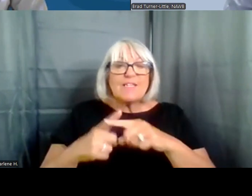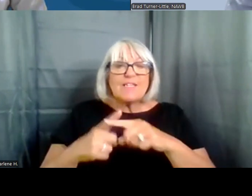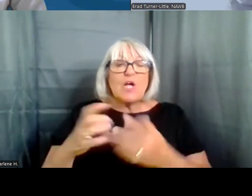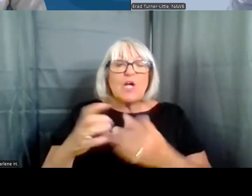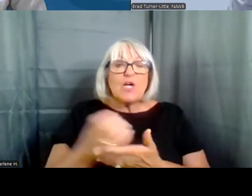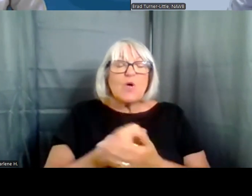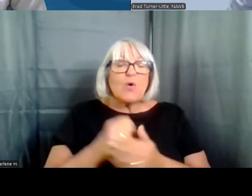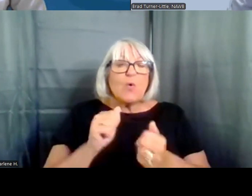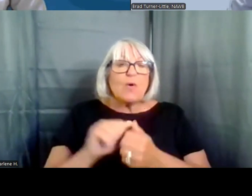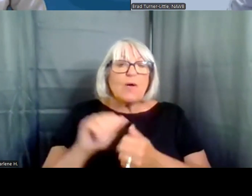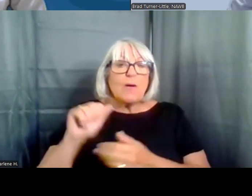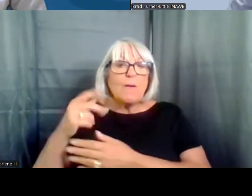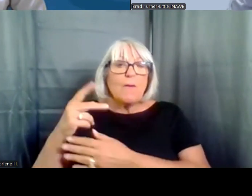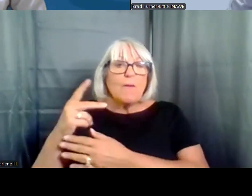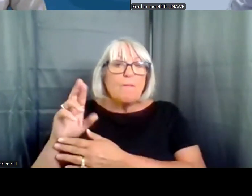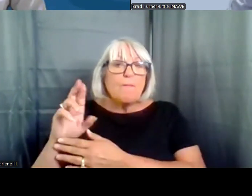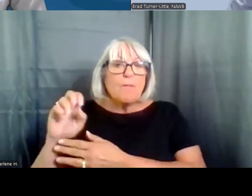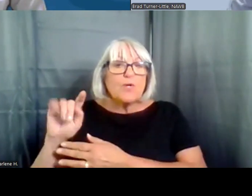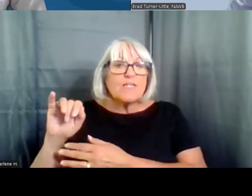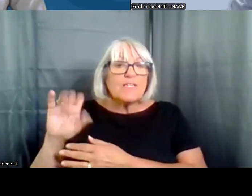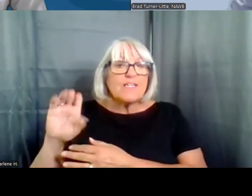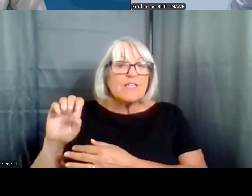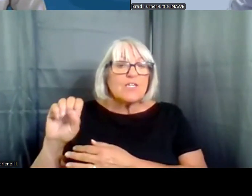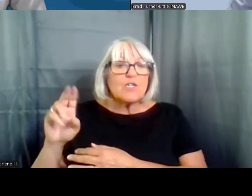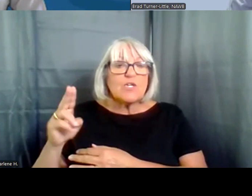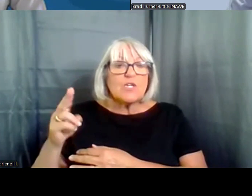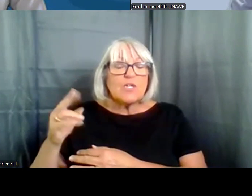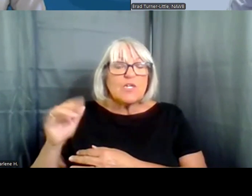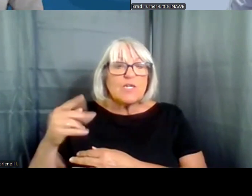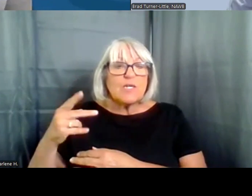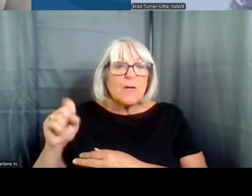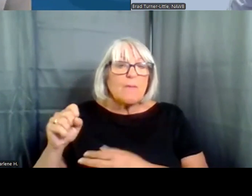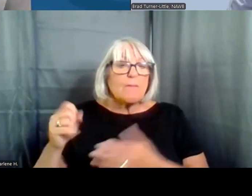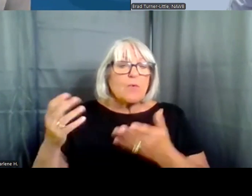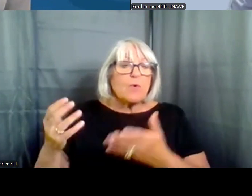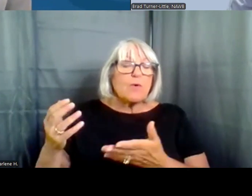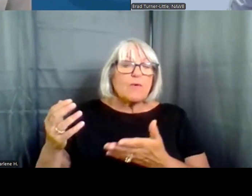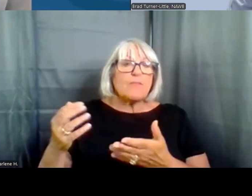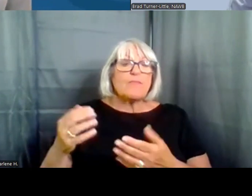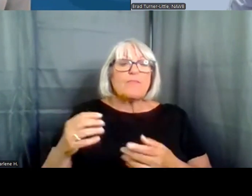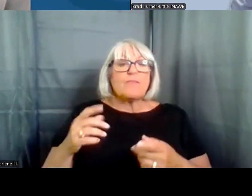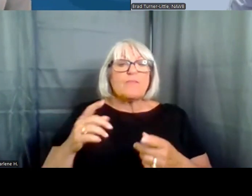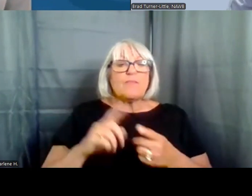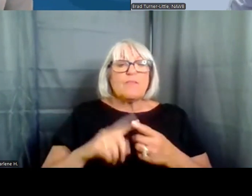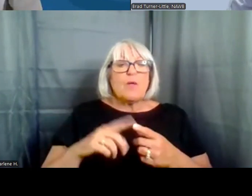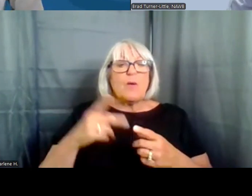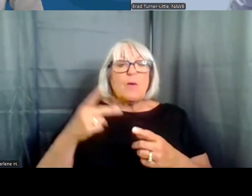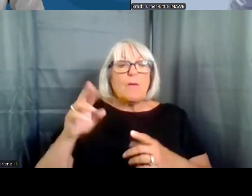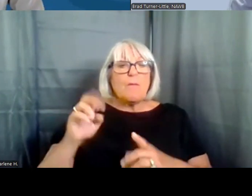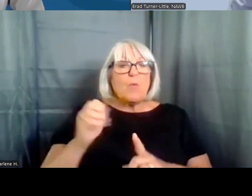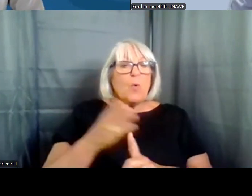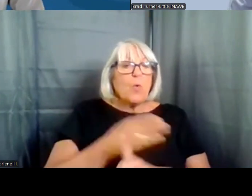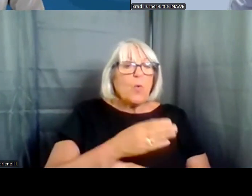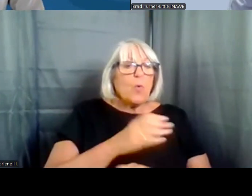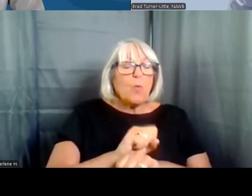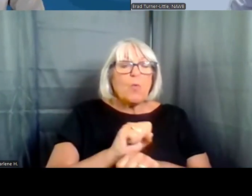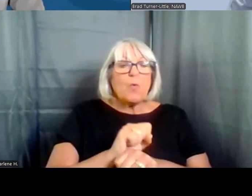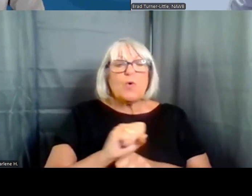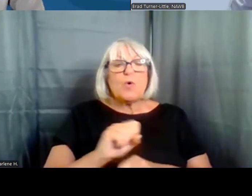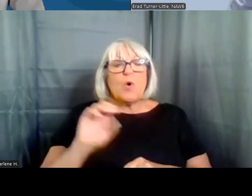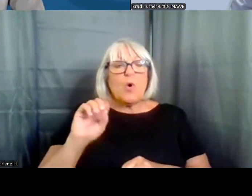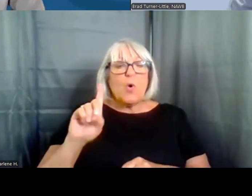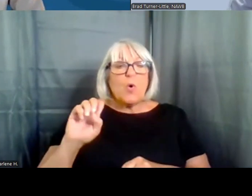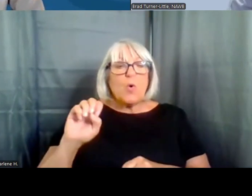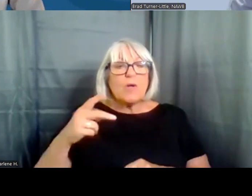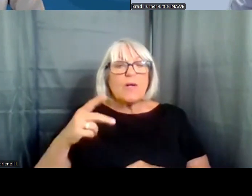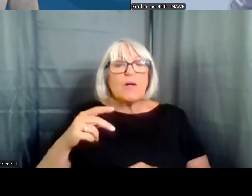there, or ODEP, which I know we had talked about in the pre-work as well, or the SEED program. So let me come